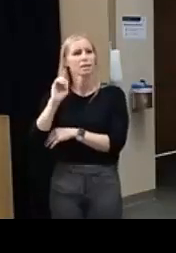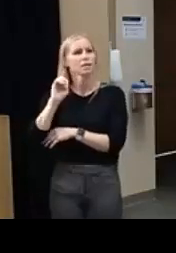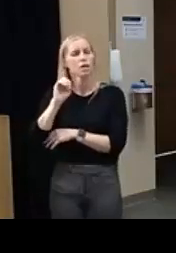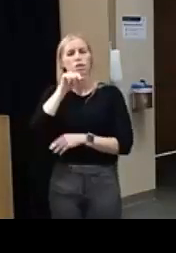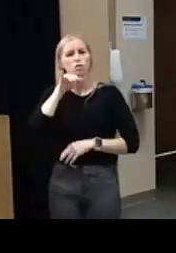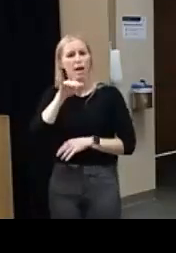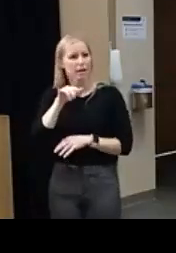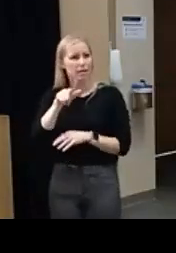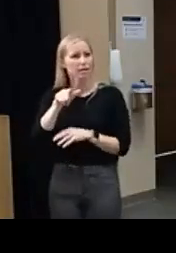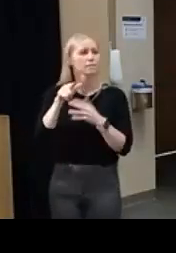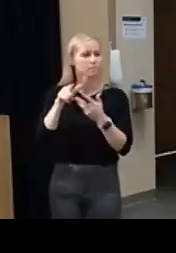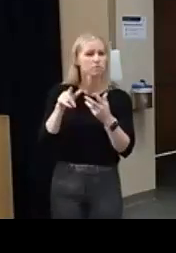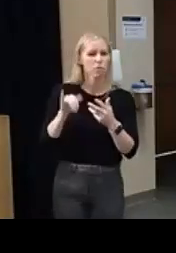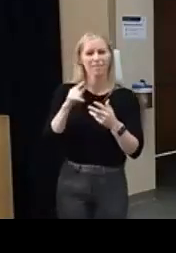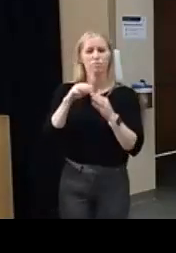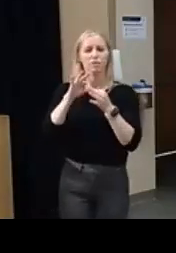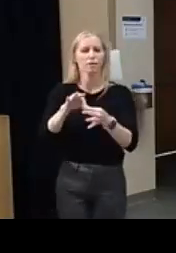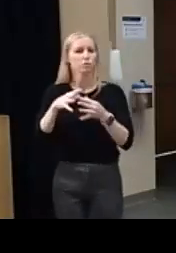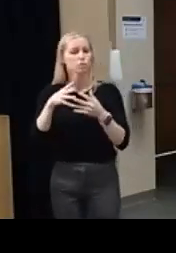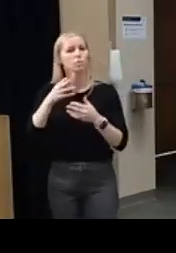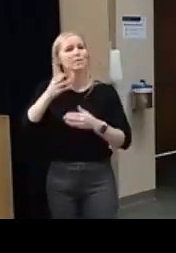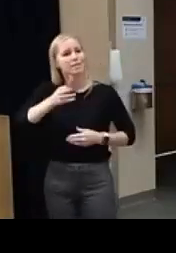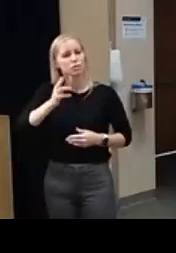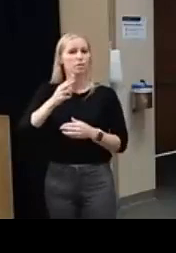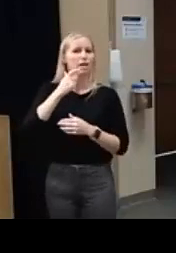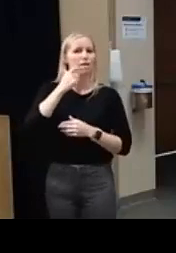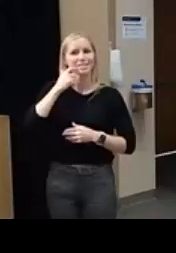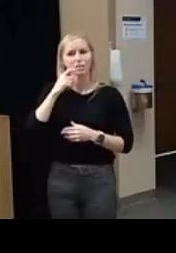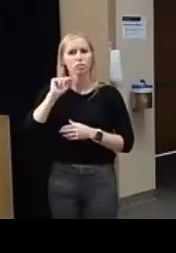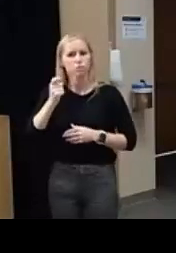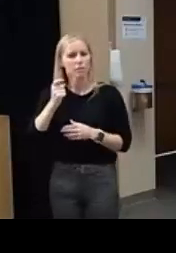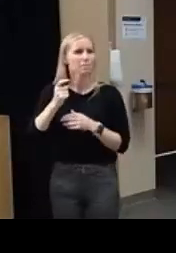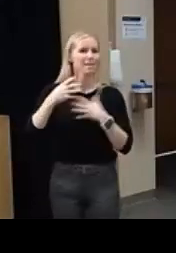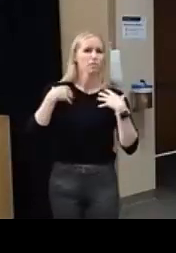in America. And he also wrote the chapter on